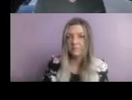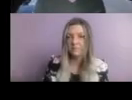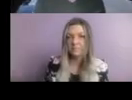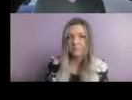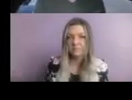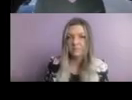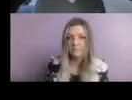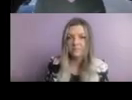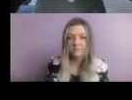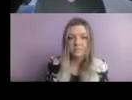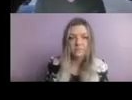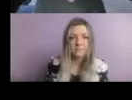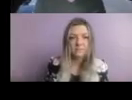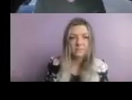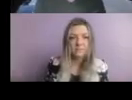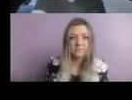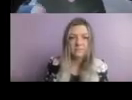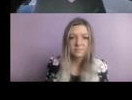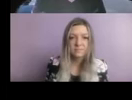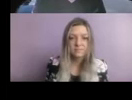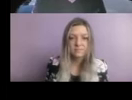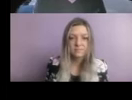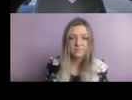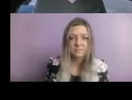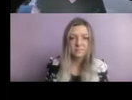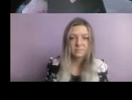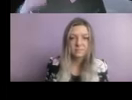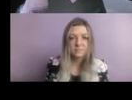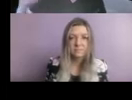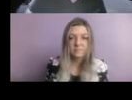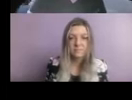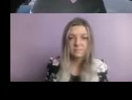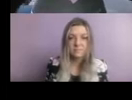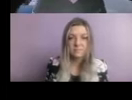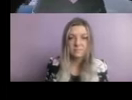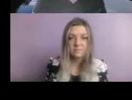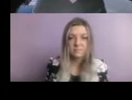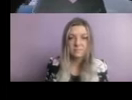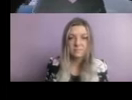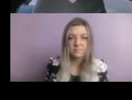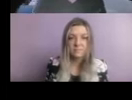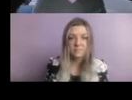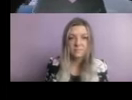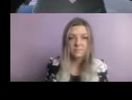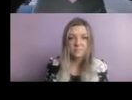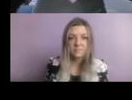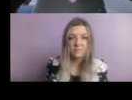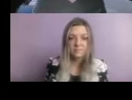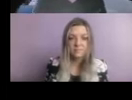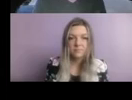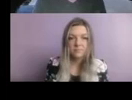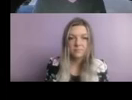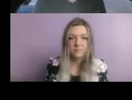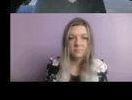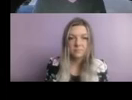dashboard, what kind of lag there is in that data getting posted to the dashboard. And this is as